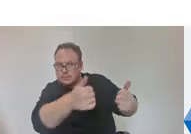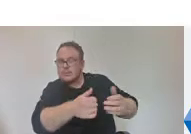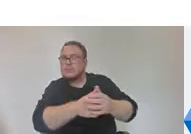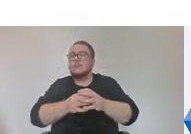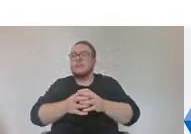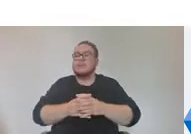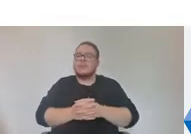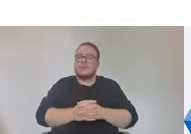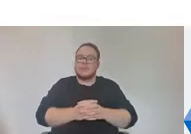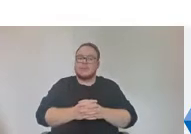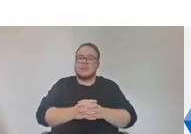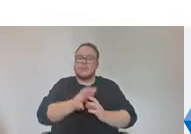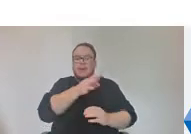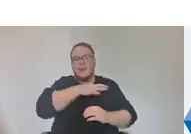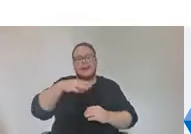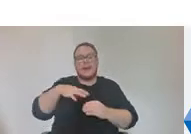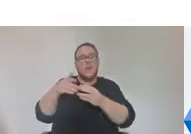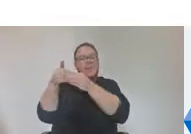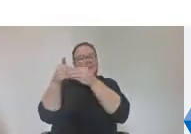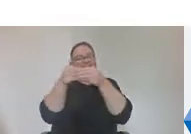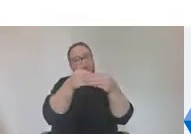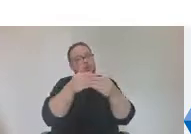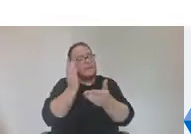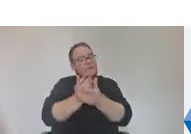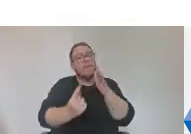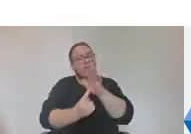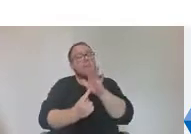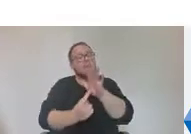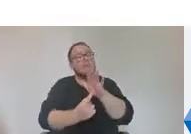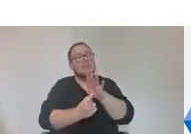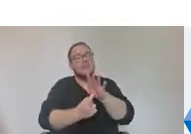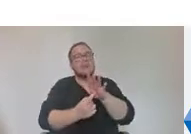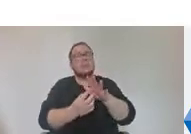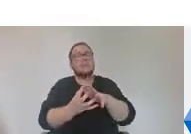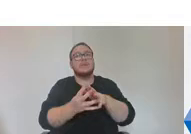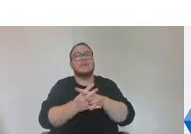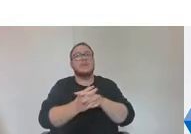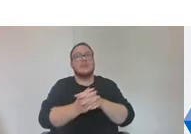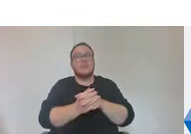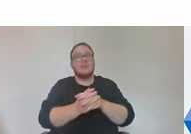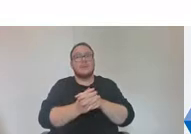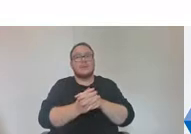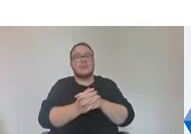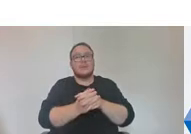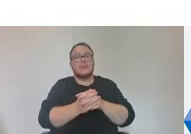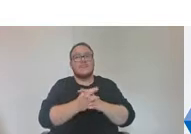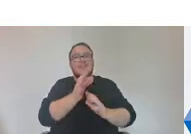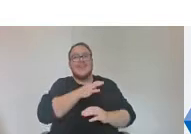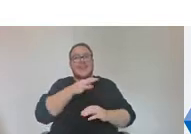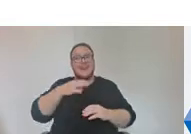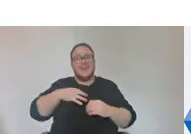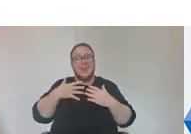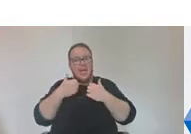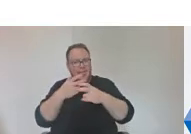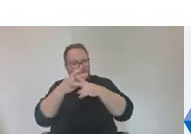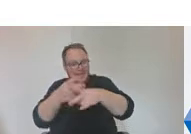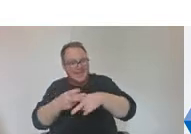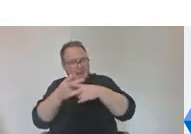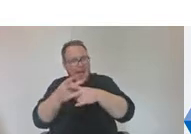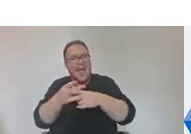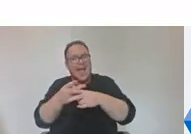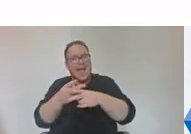professional leadership is also very important. We have what's called a clinical health and care assembly, which